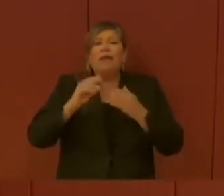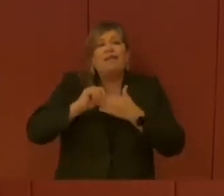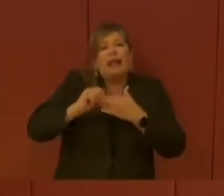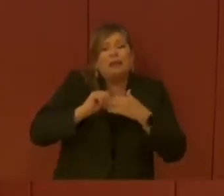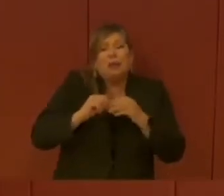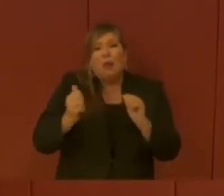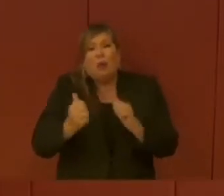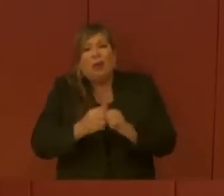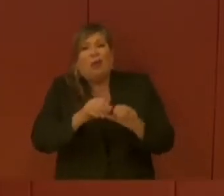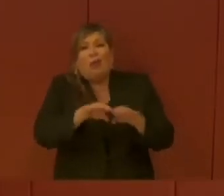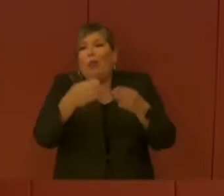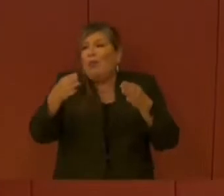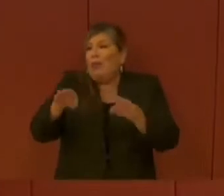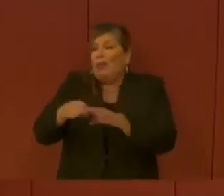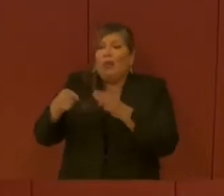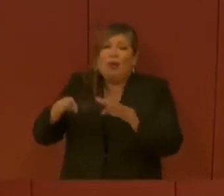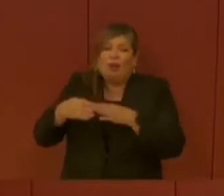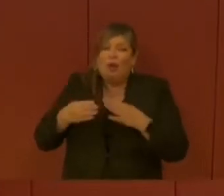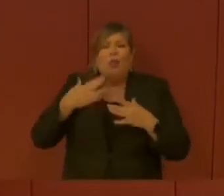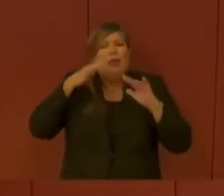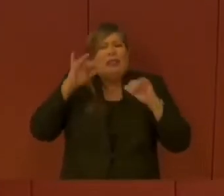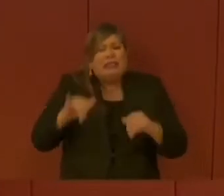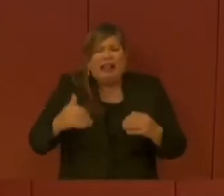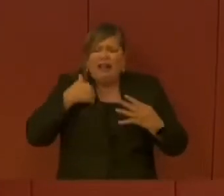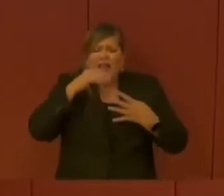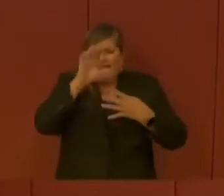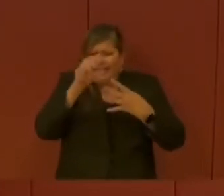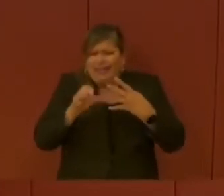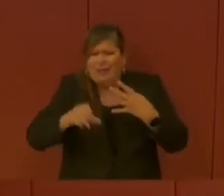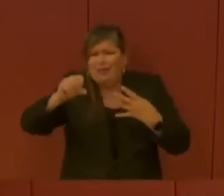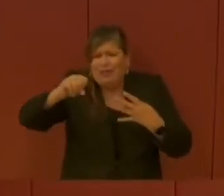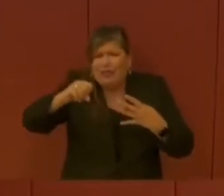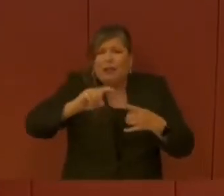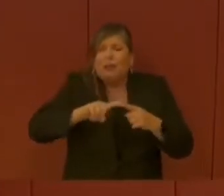place, but to do so in a way that allows us